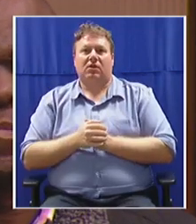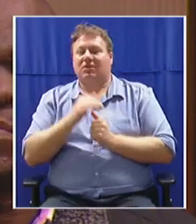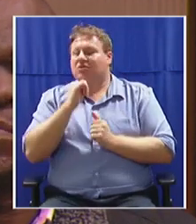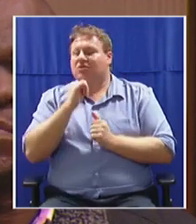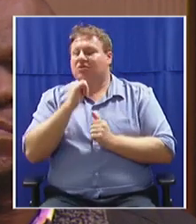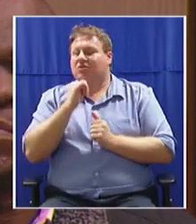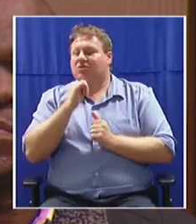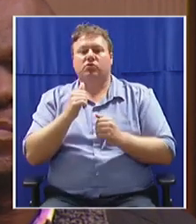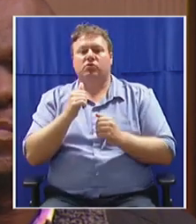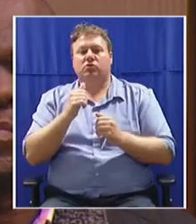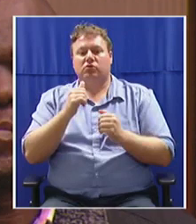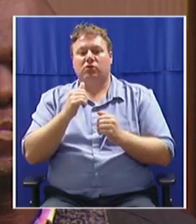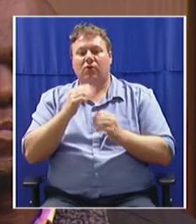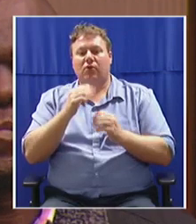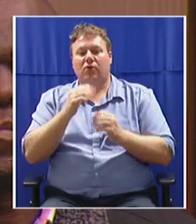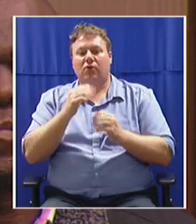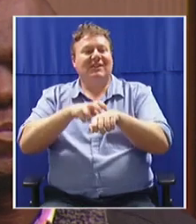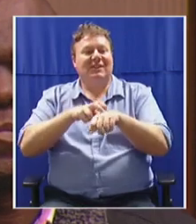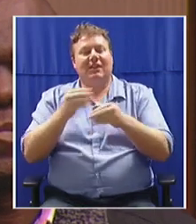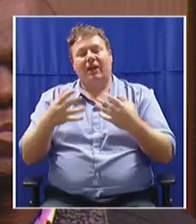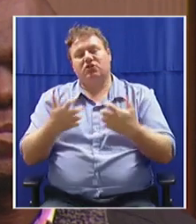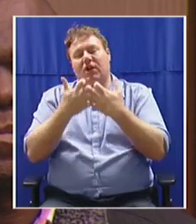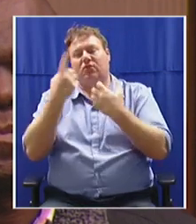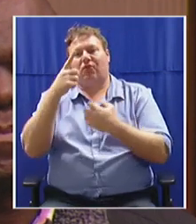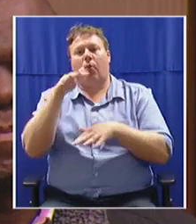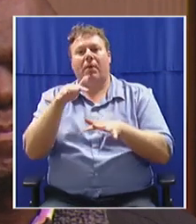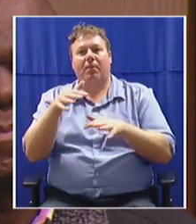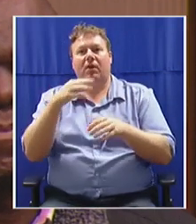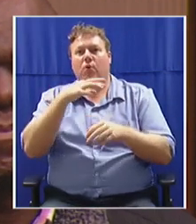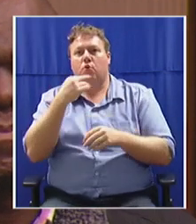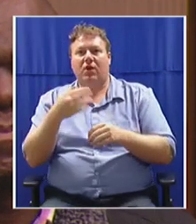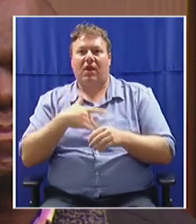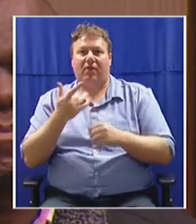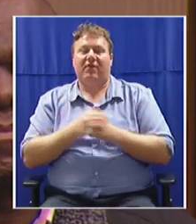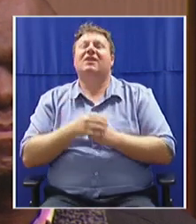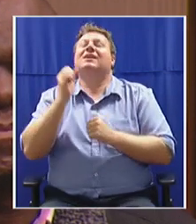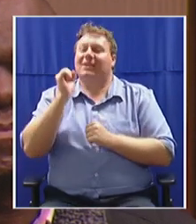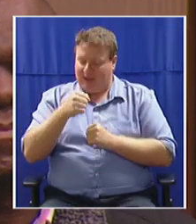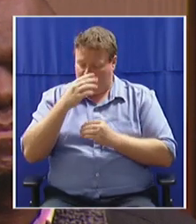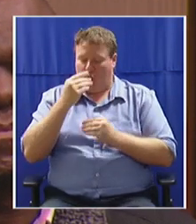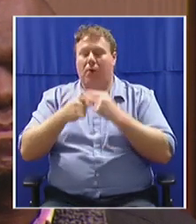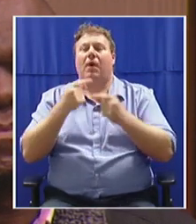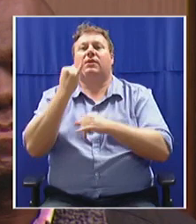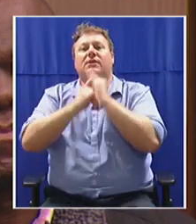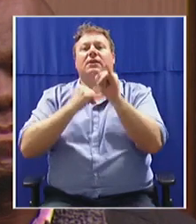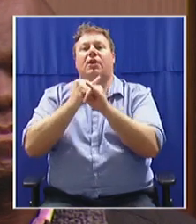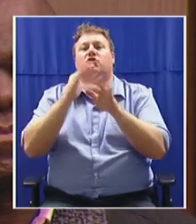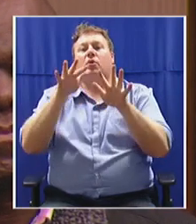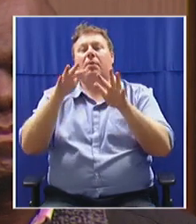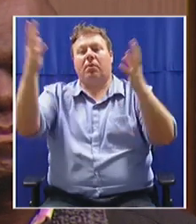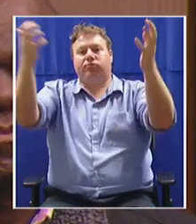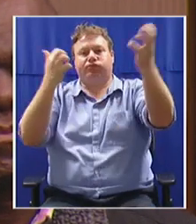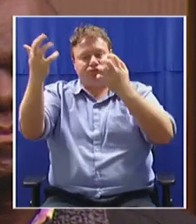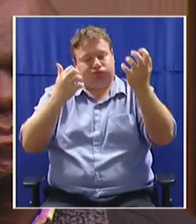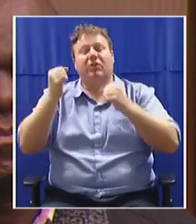needs and challenges of the people on the ground. We talk about foreigners, yes indeed. There is a problem